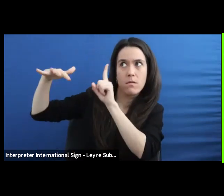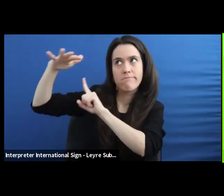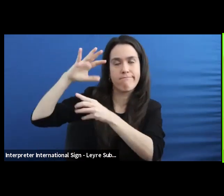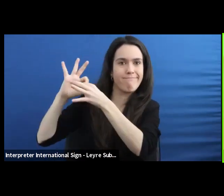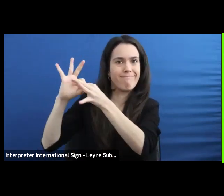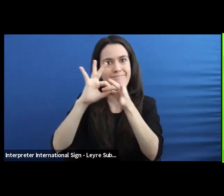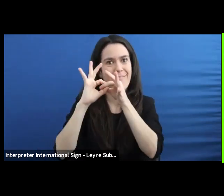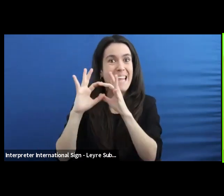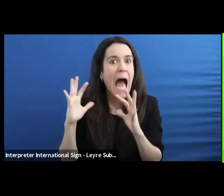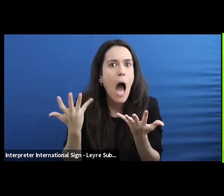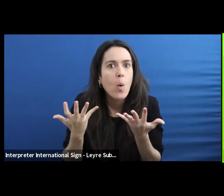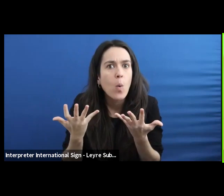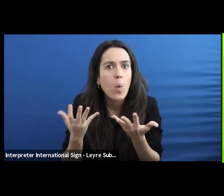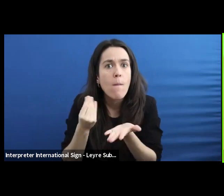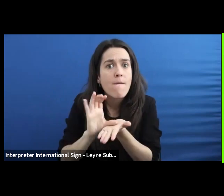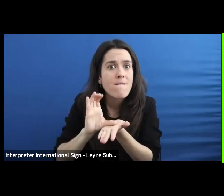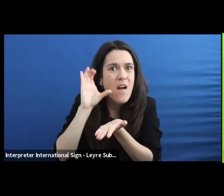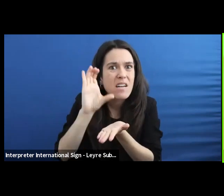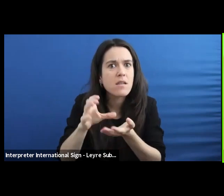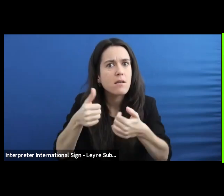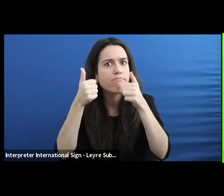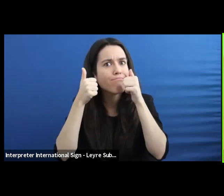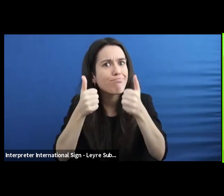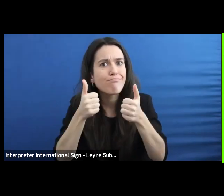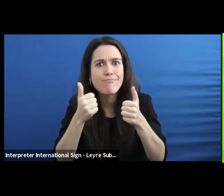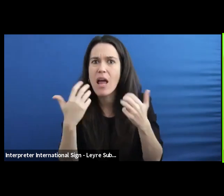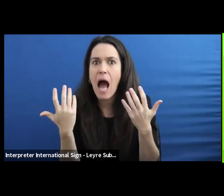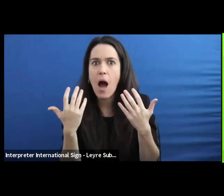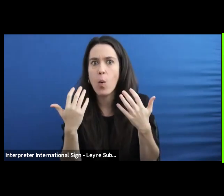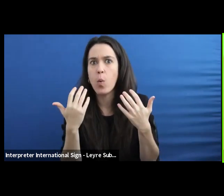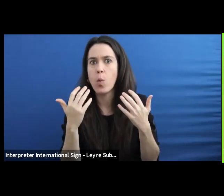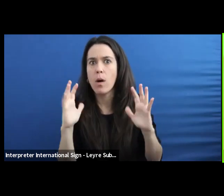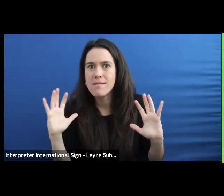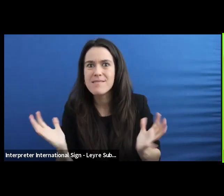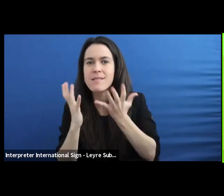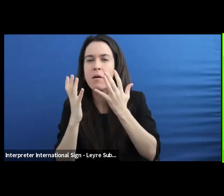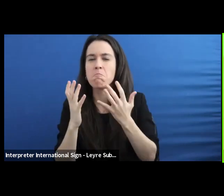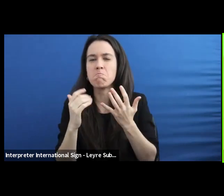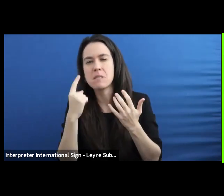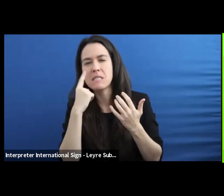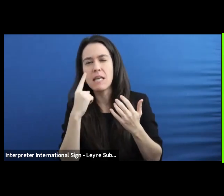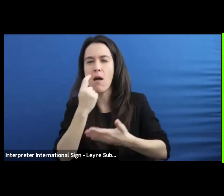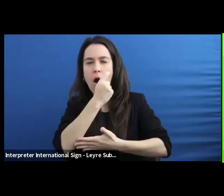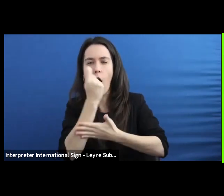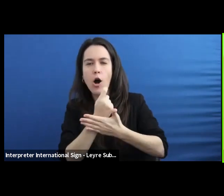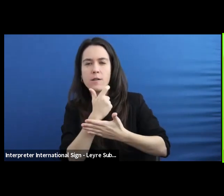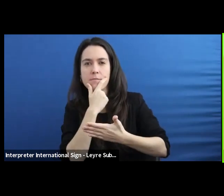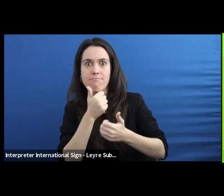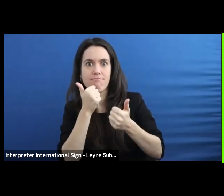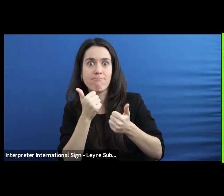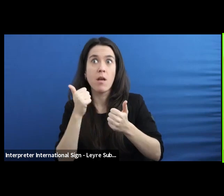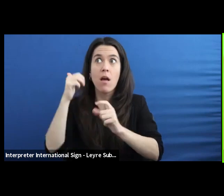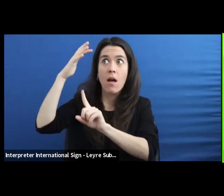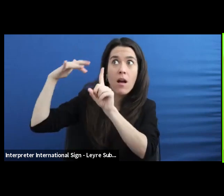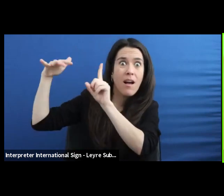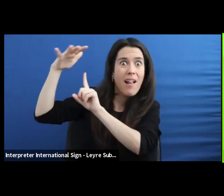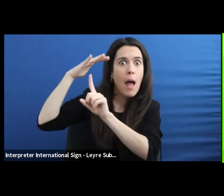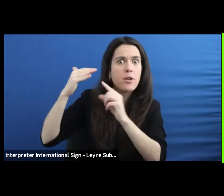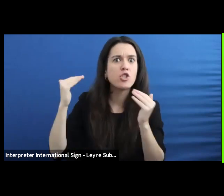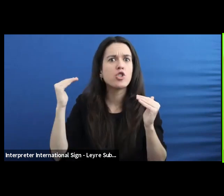funding would be technically possible and artistically interesting? How about climate justice in the cultural sector?